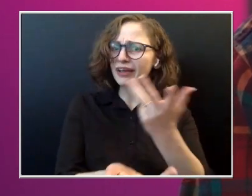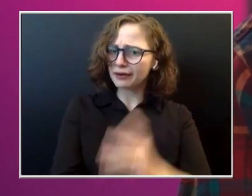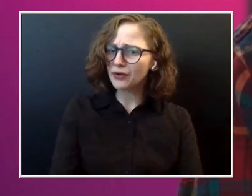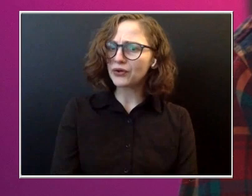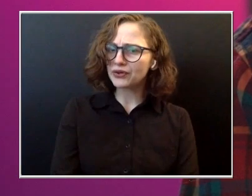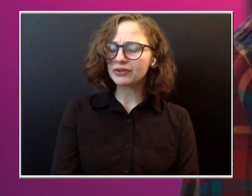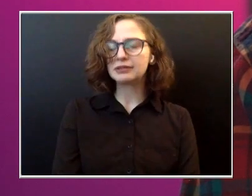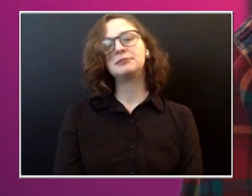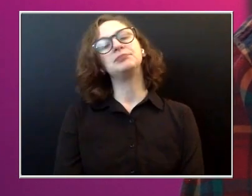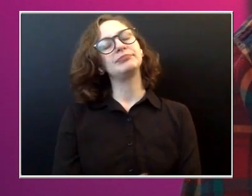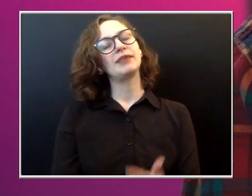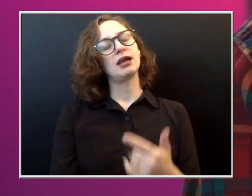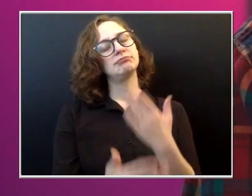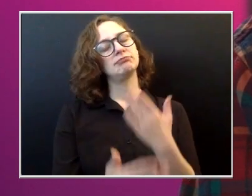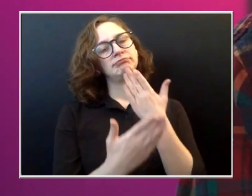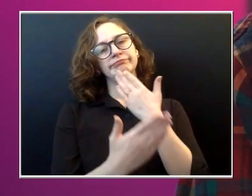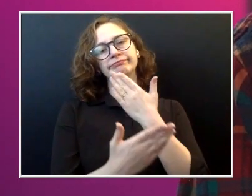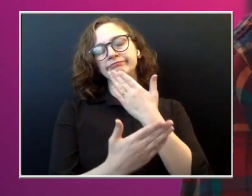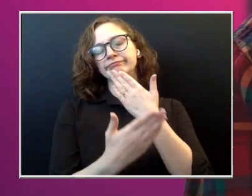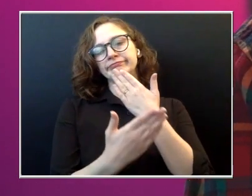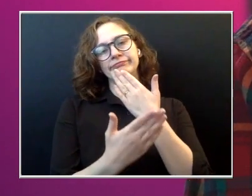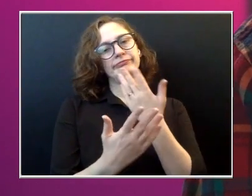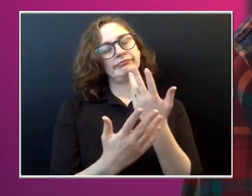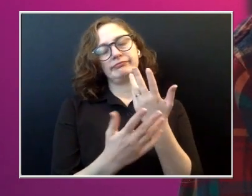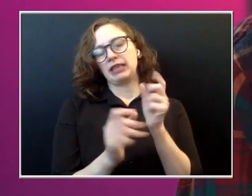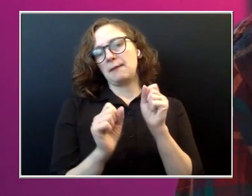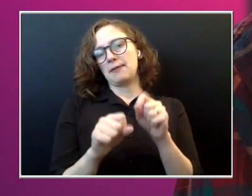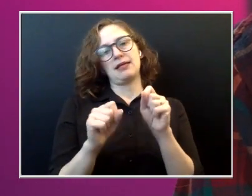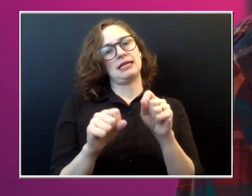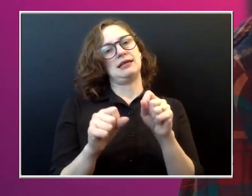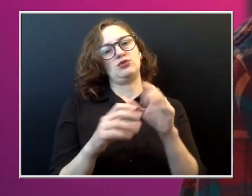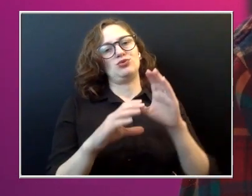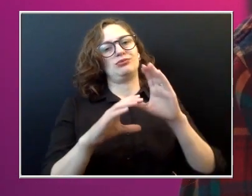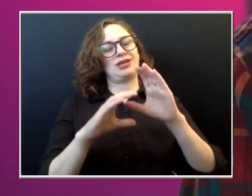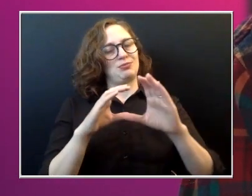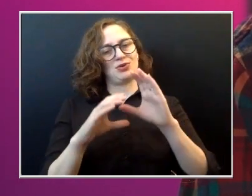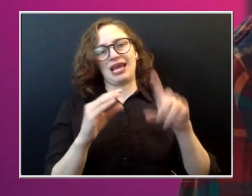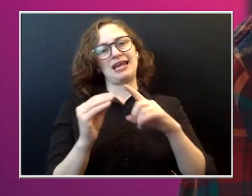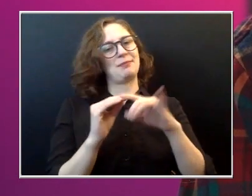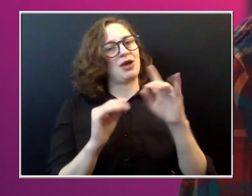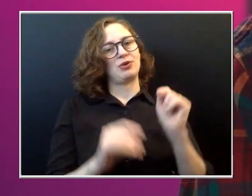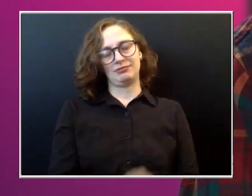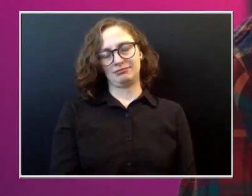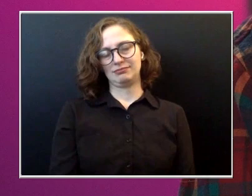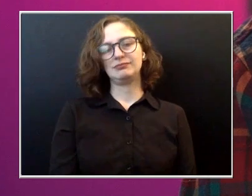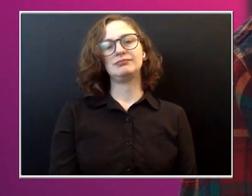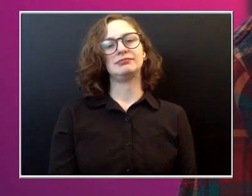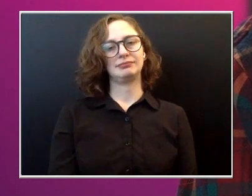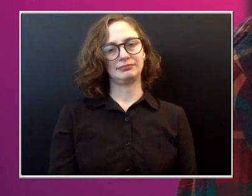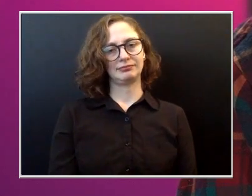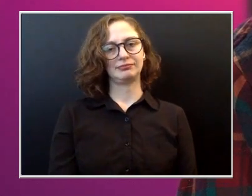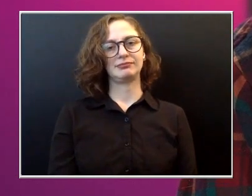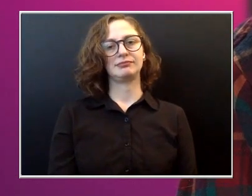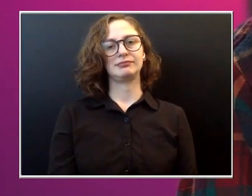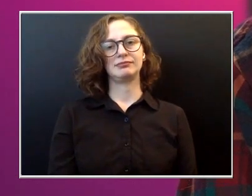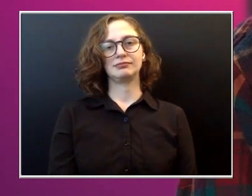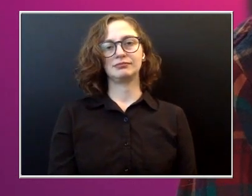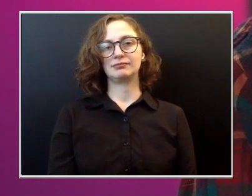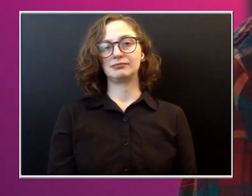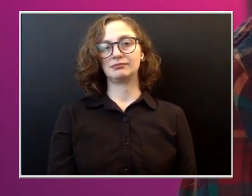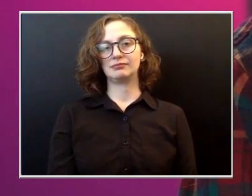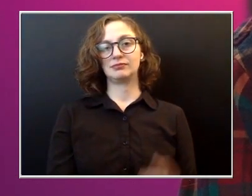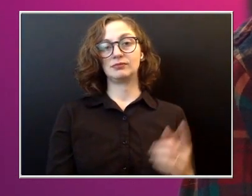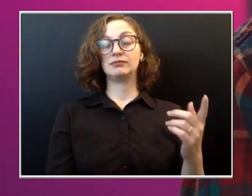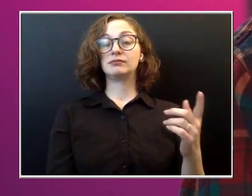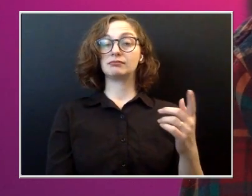appreciate the ability to be able to communicate it. We were able to have a testimonial at my church for